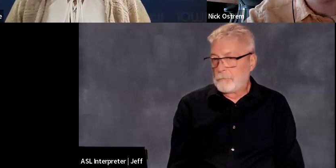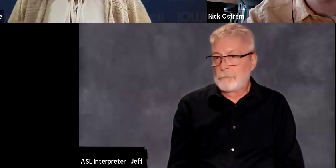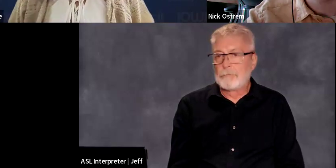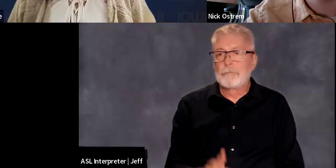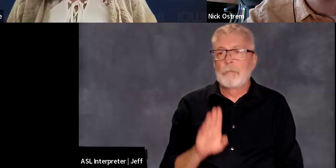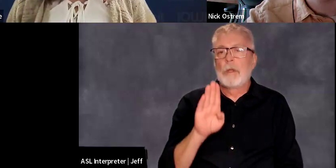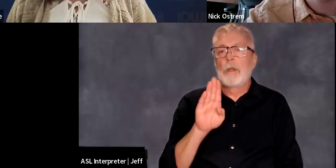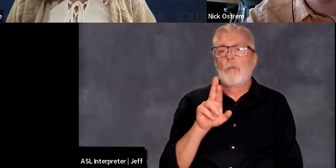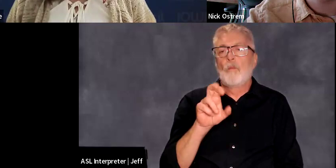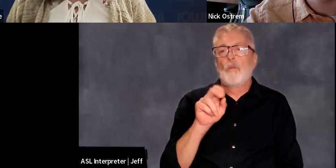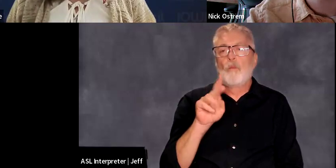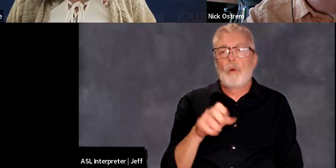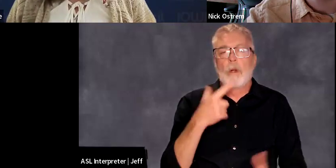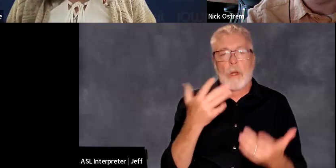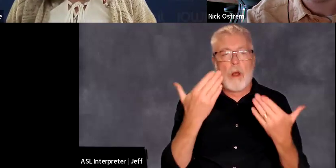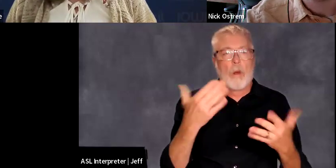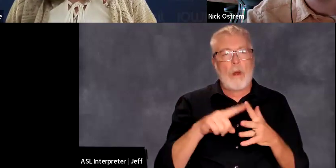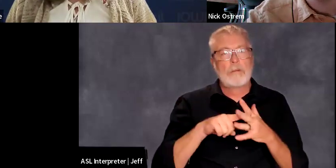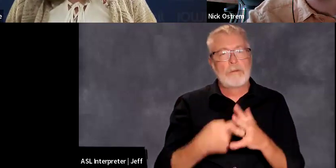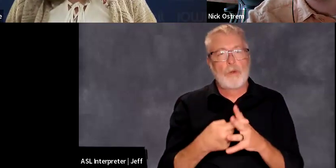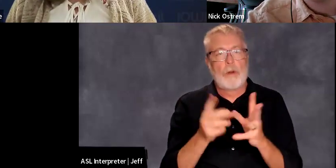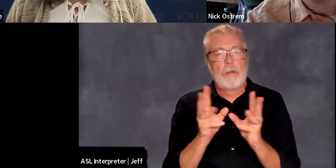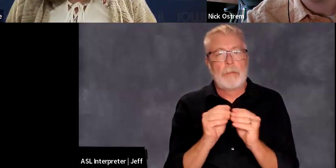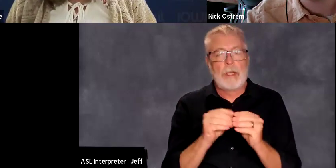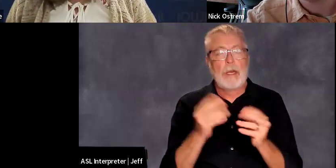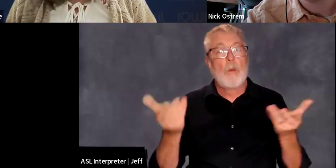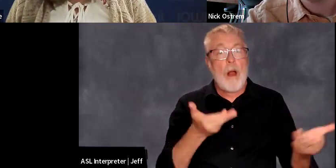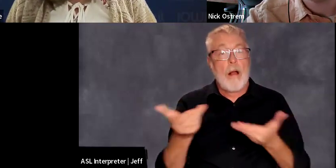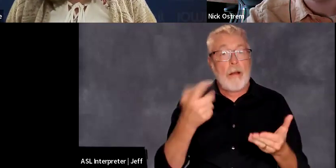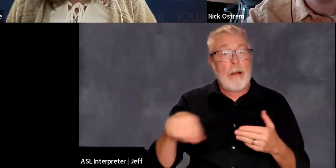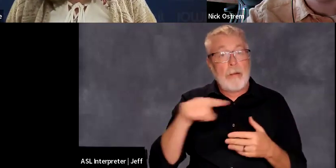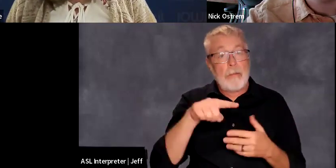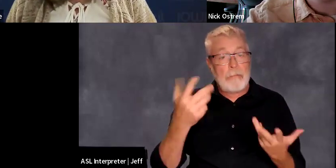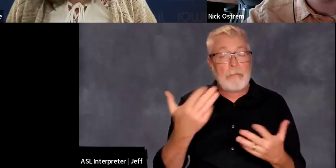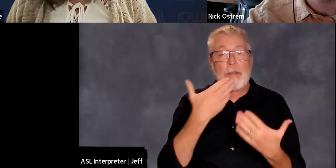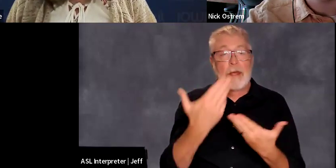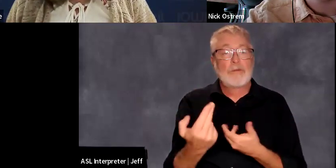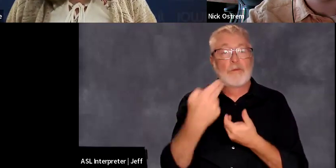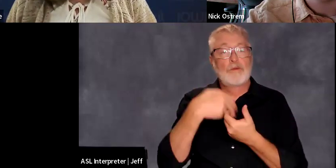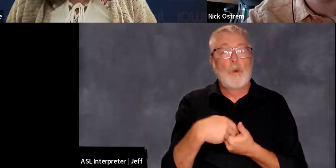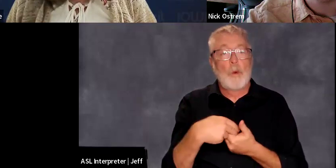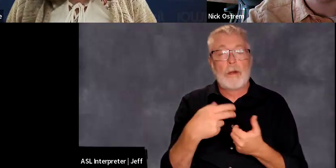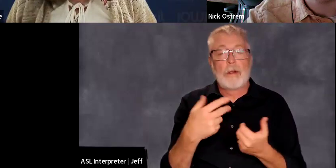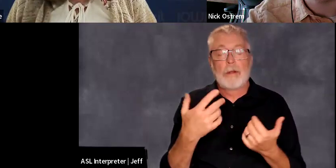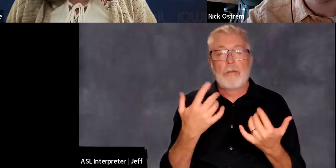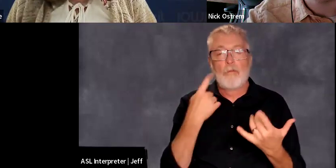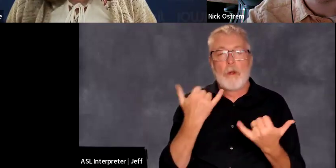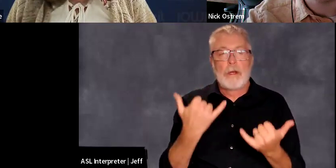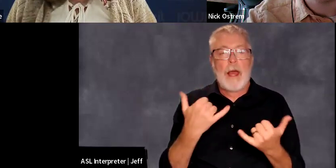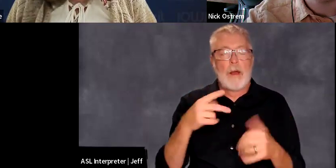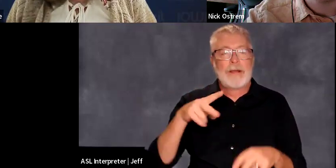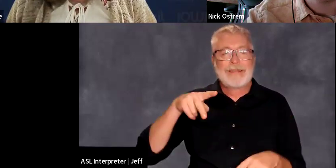Well, I'll go ahead and kick us off here. Hmm. Welcome, everybody. Thanks for joining us for our second